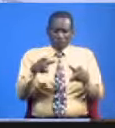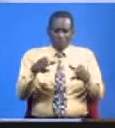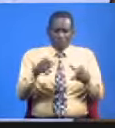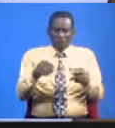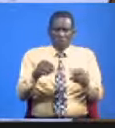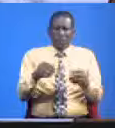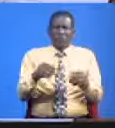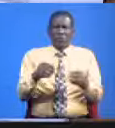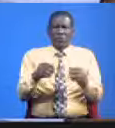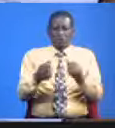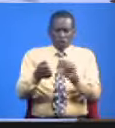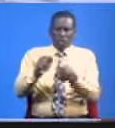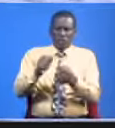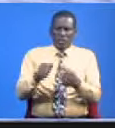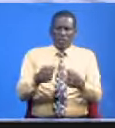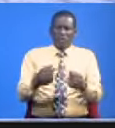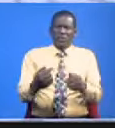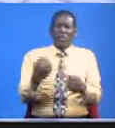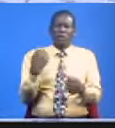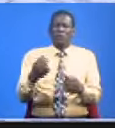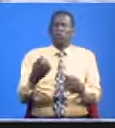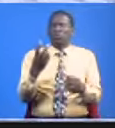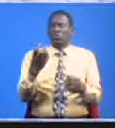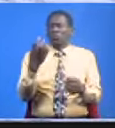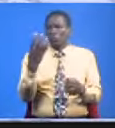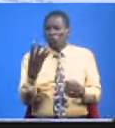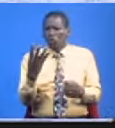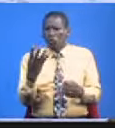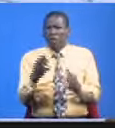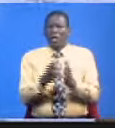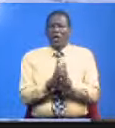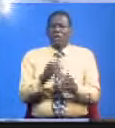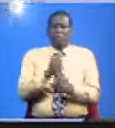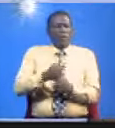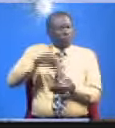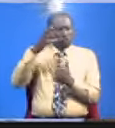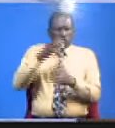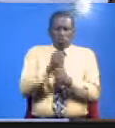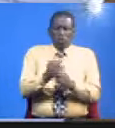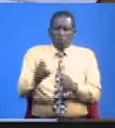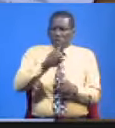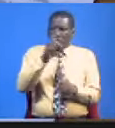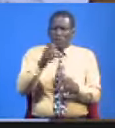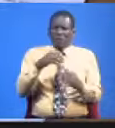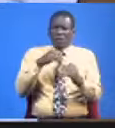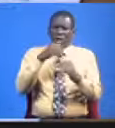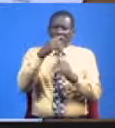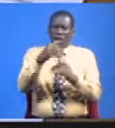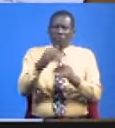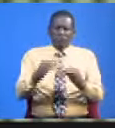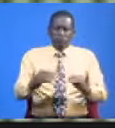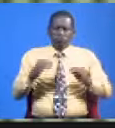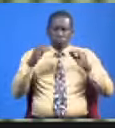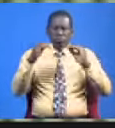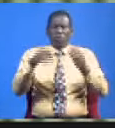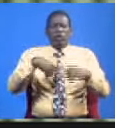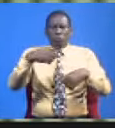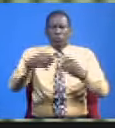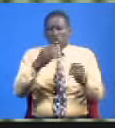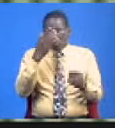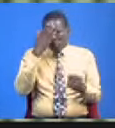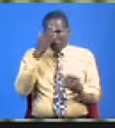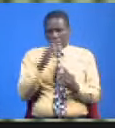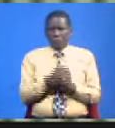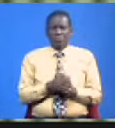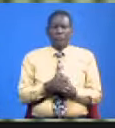to 2024, and made the learners to undertake the exam after postponing the process on Monday. My worry